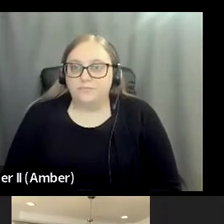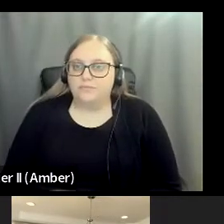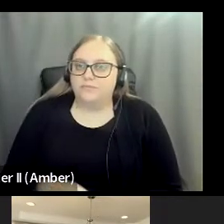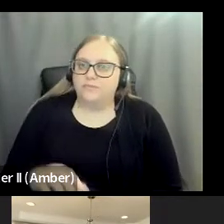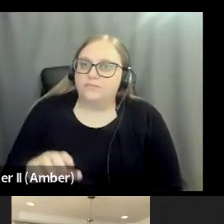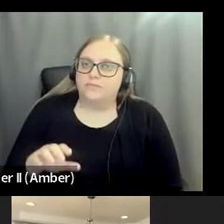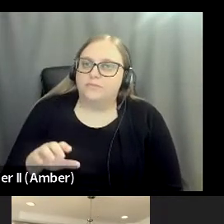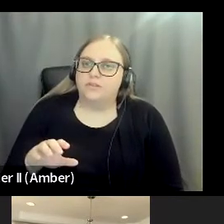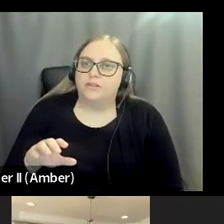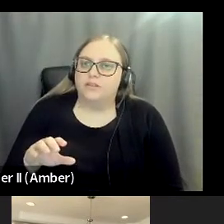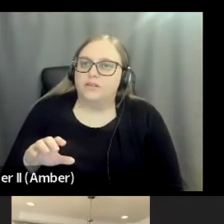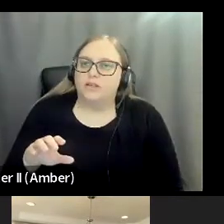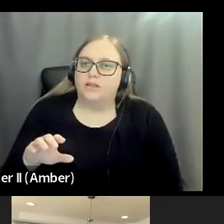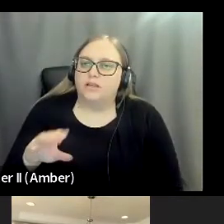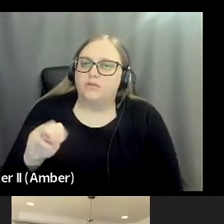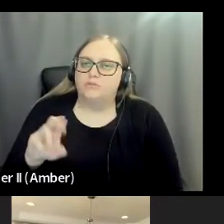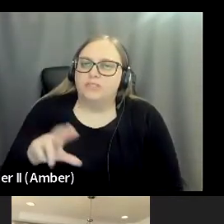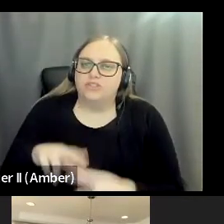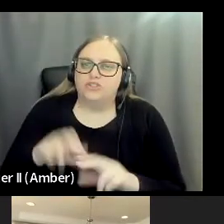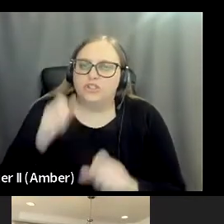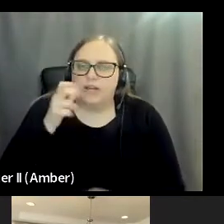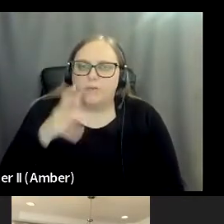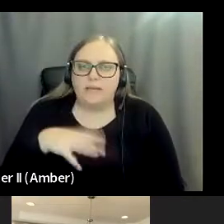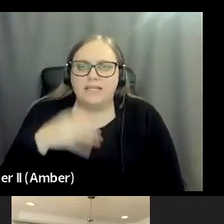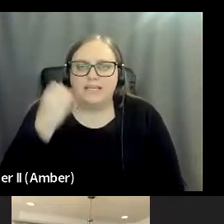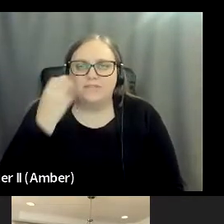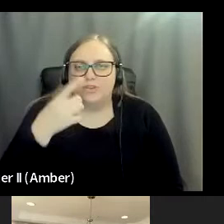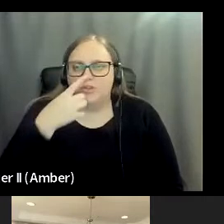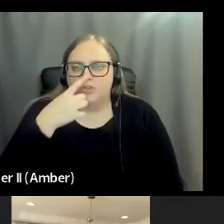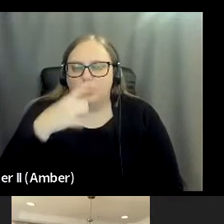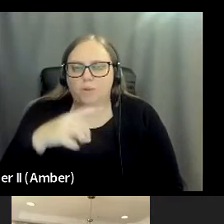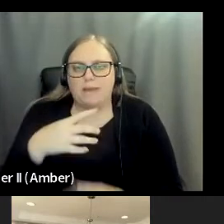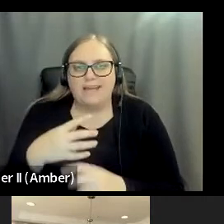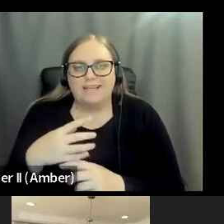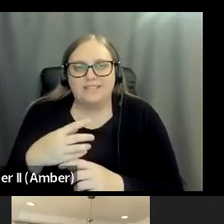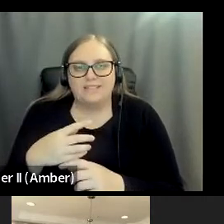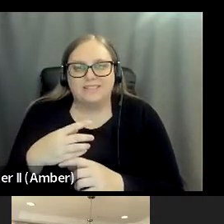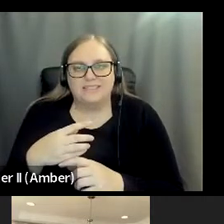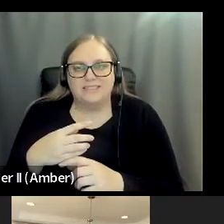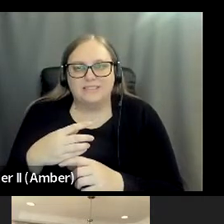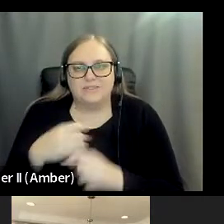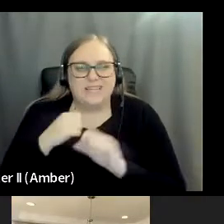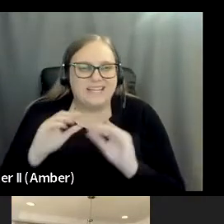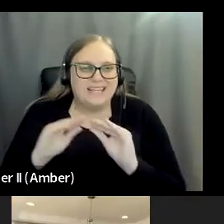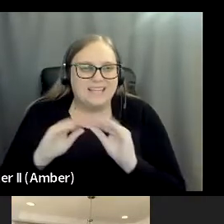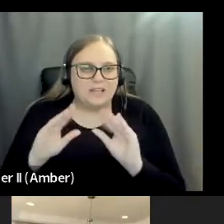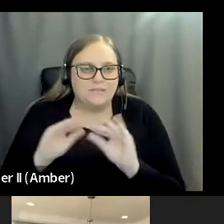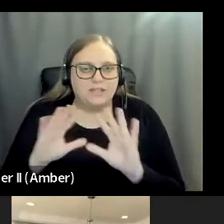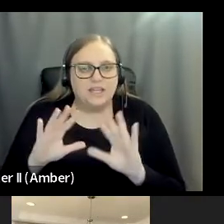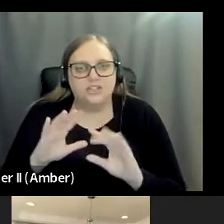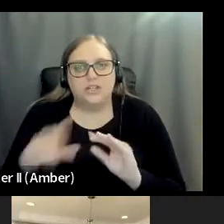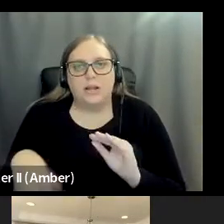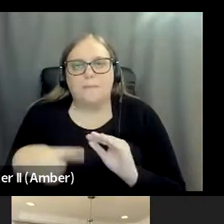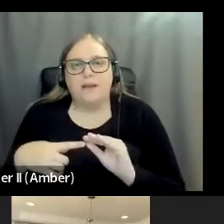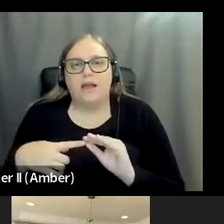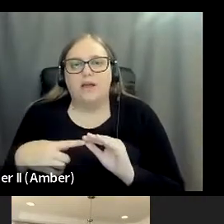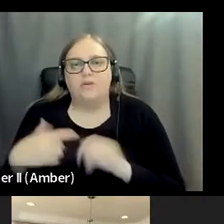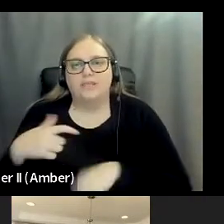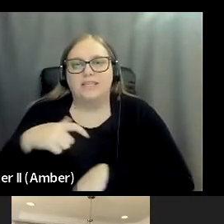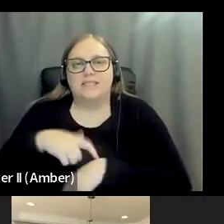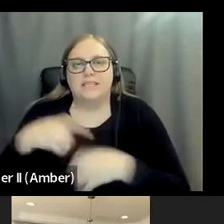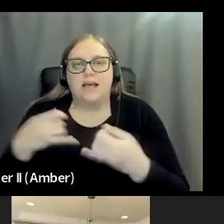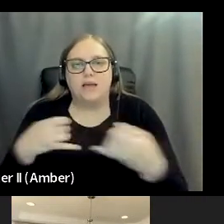Mr. Chairman, if you could seek to get an answer to or clarification around the